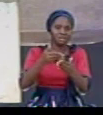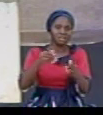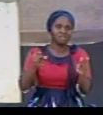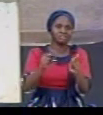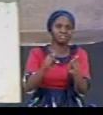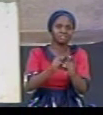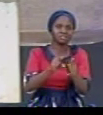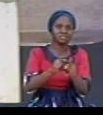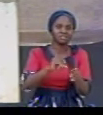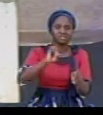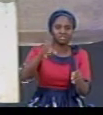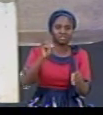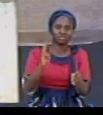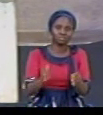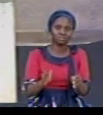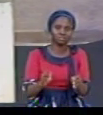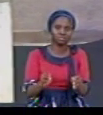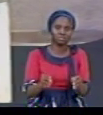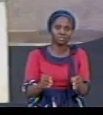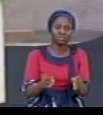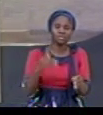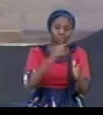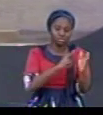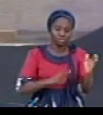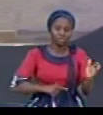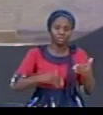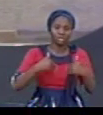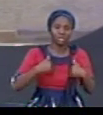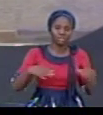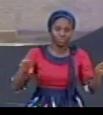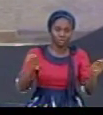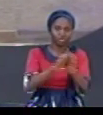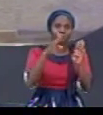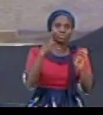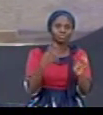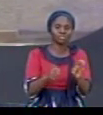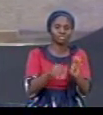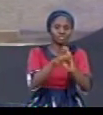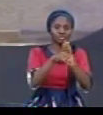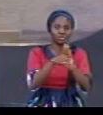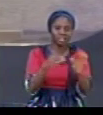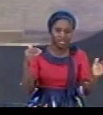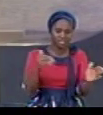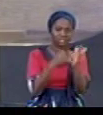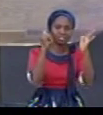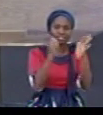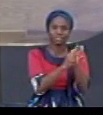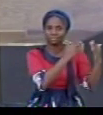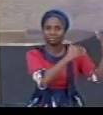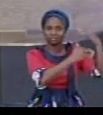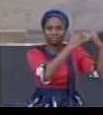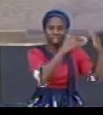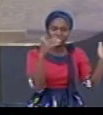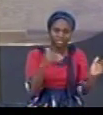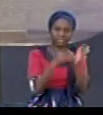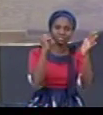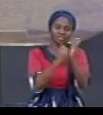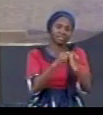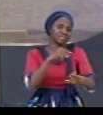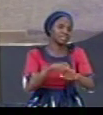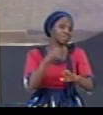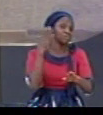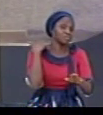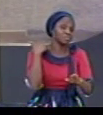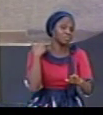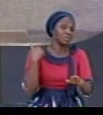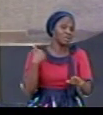The Lord has closed the door against that era, against that time. We're not even